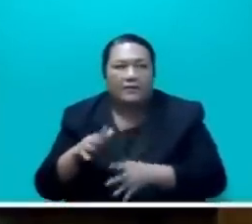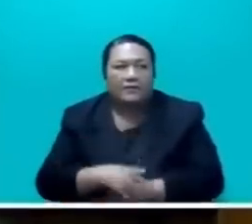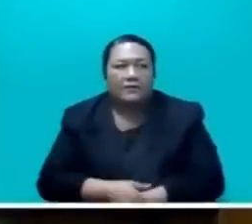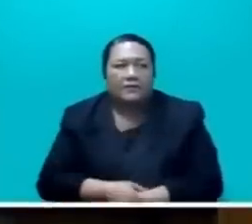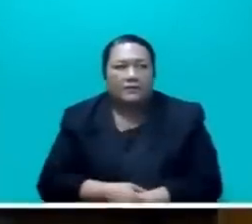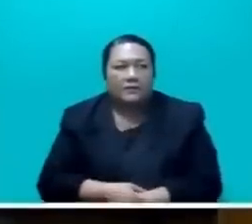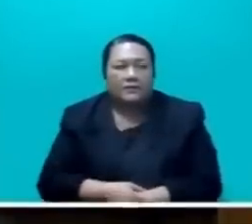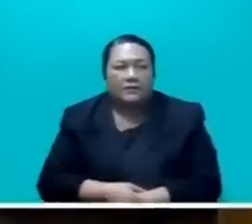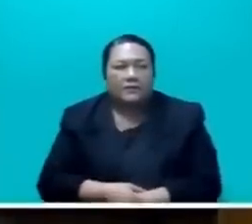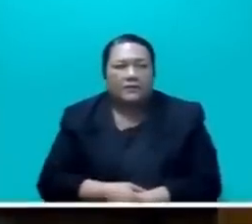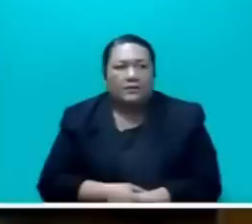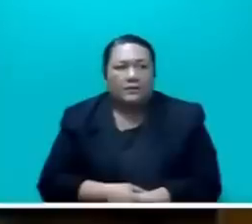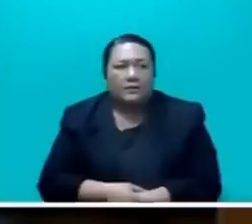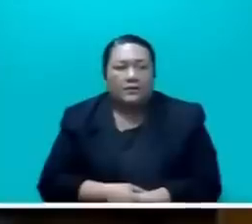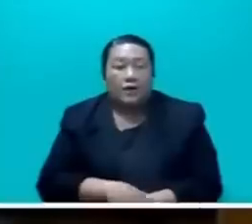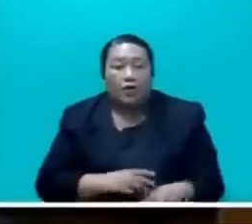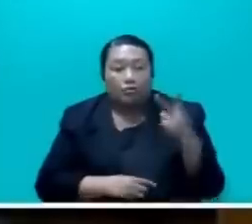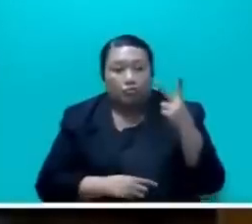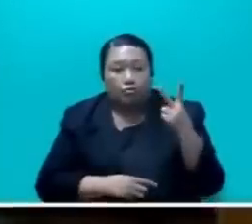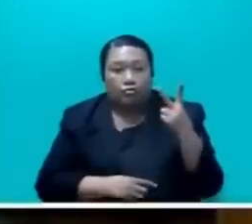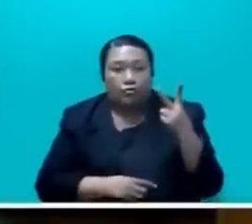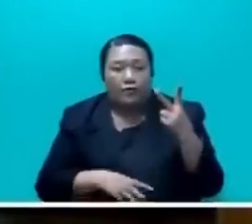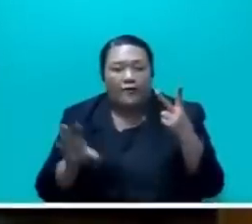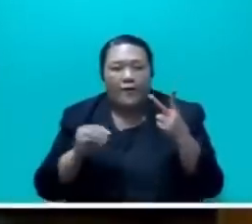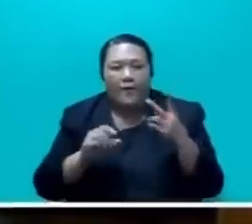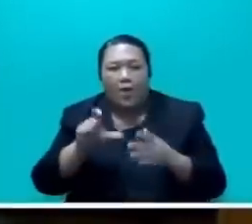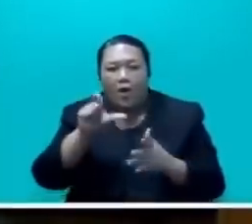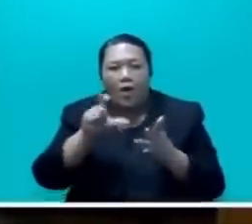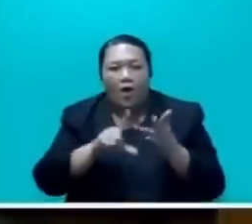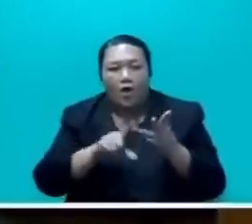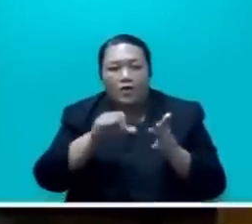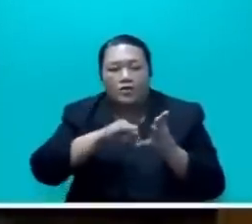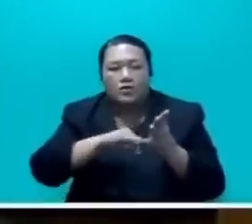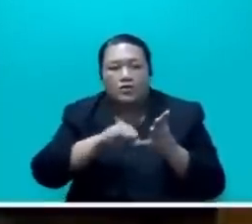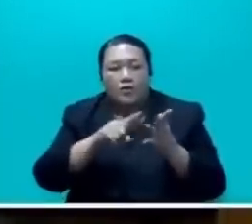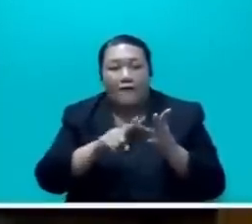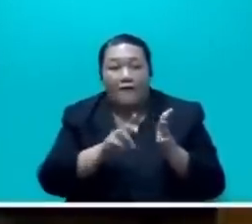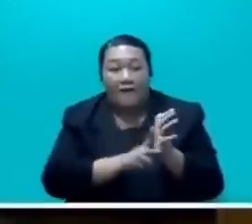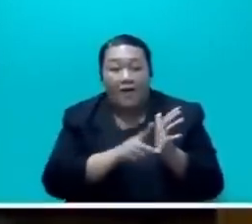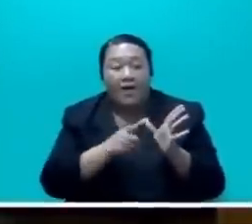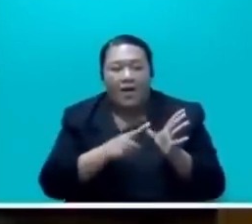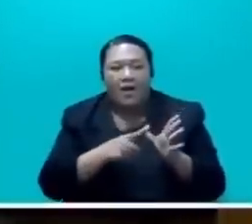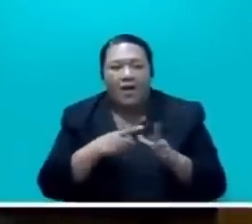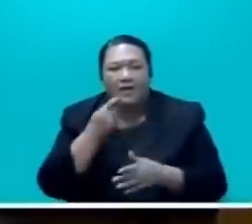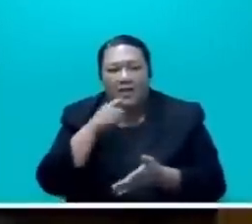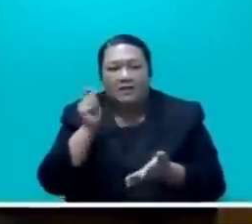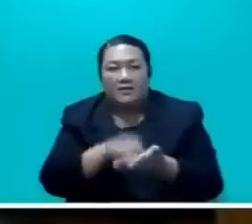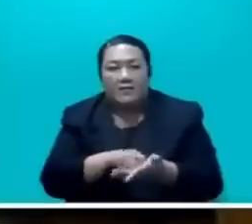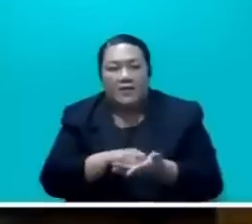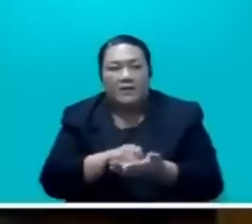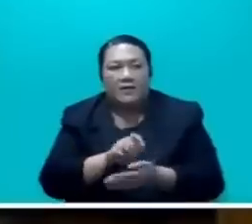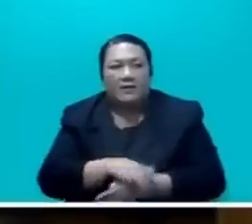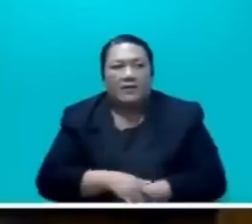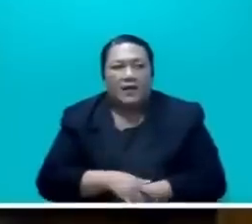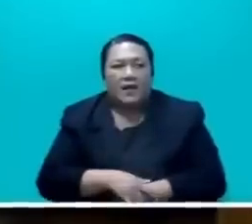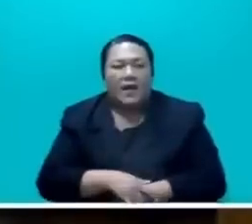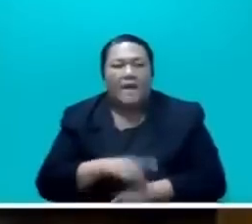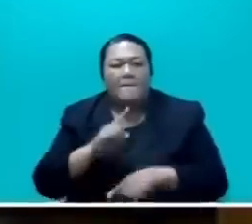Where two colleagues from Kosovo had given their testimony about coming